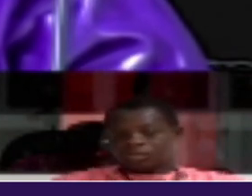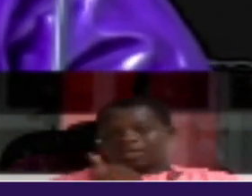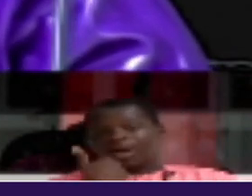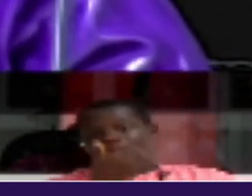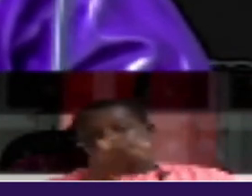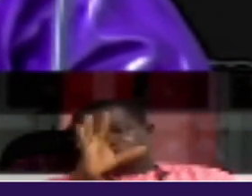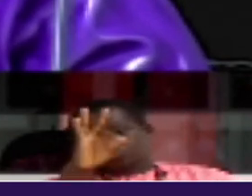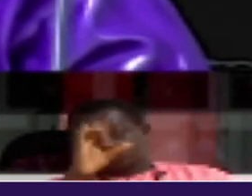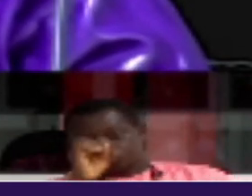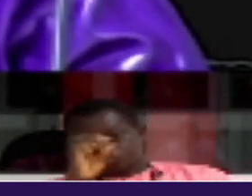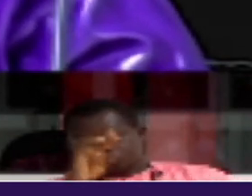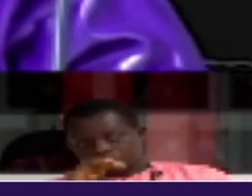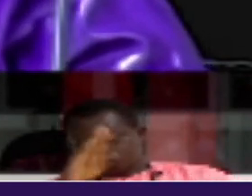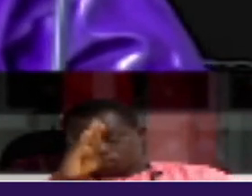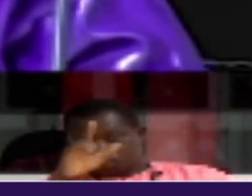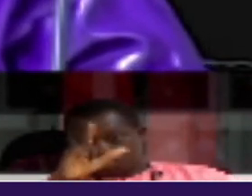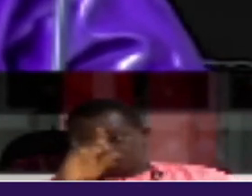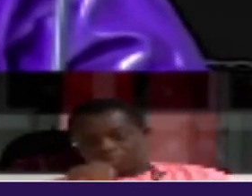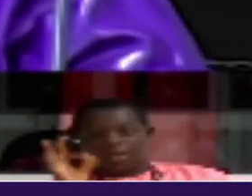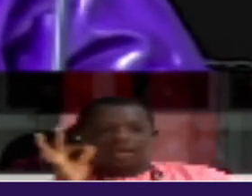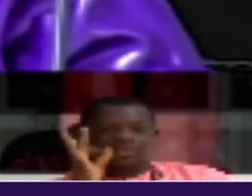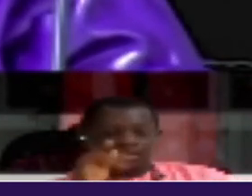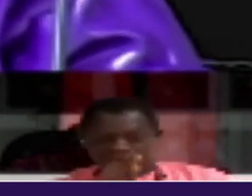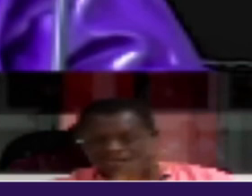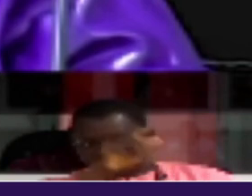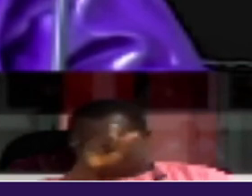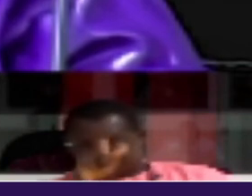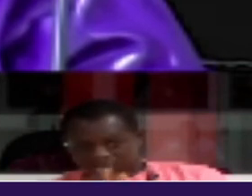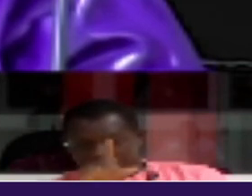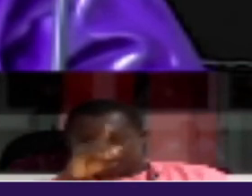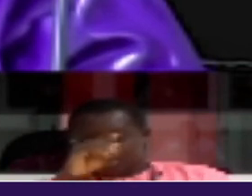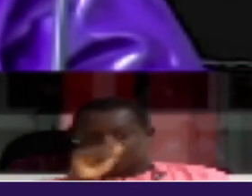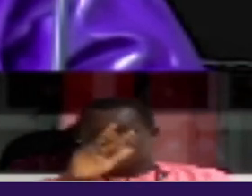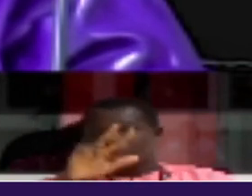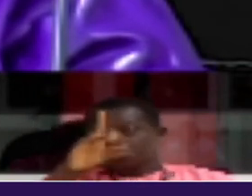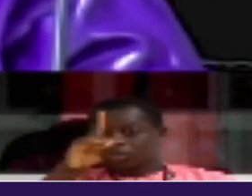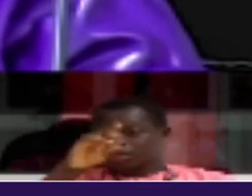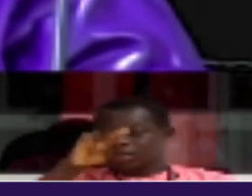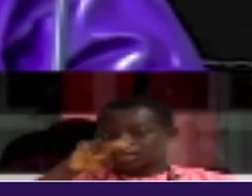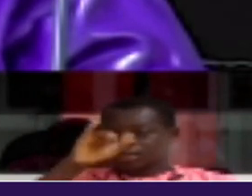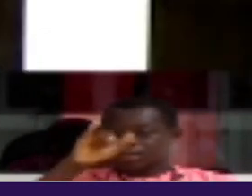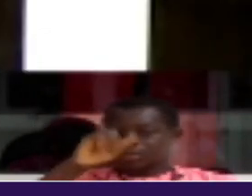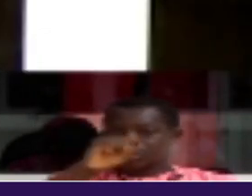answered that this person was Dawda Nyassi, one of the rebels from Liberia.